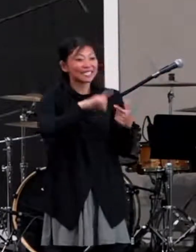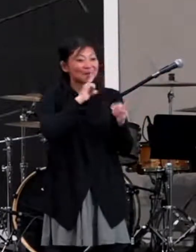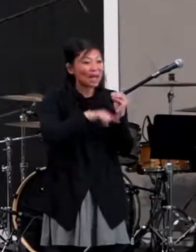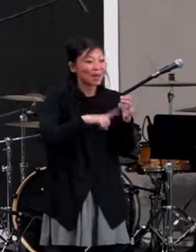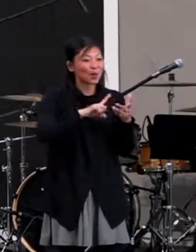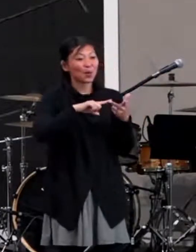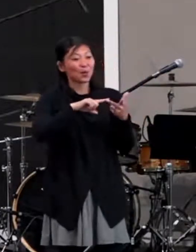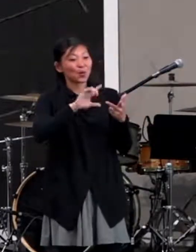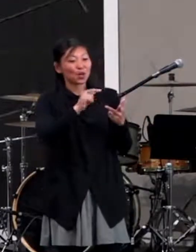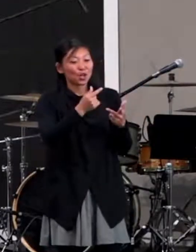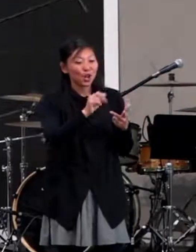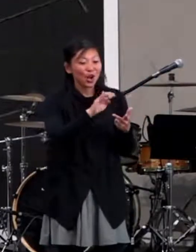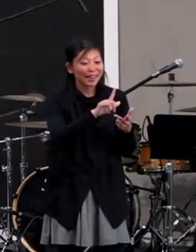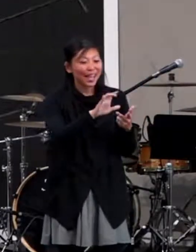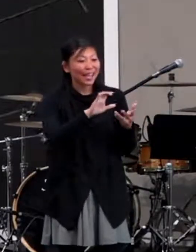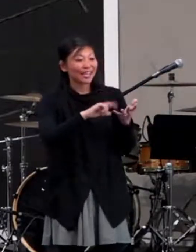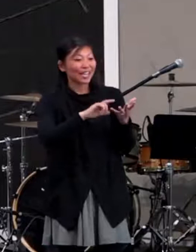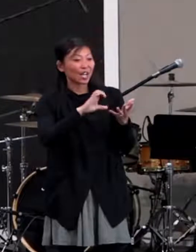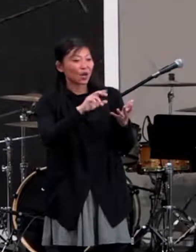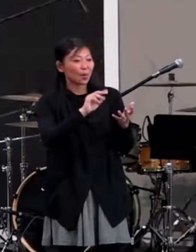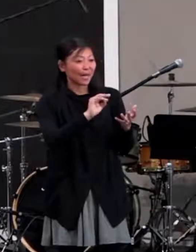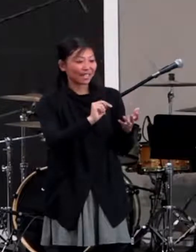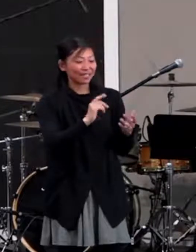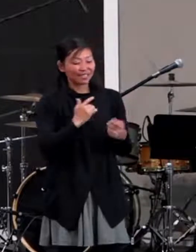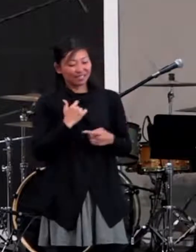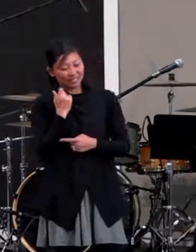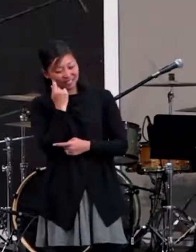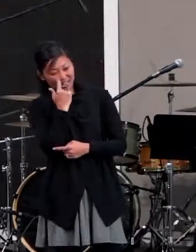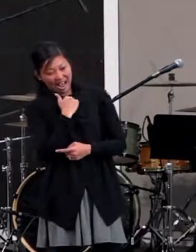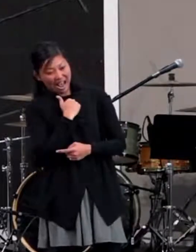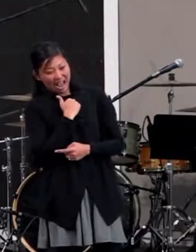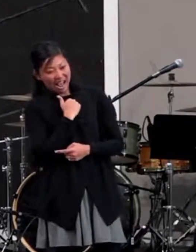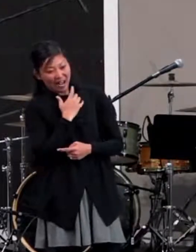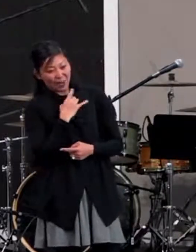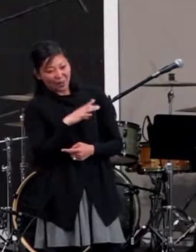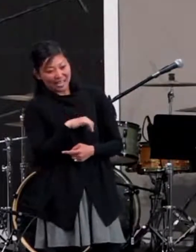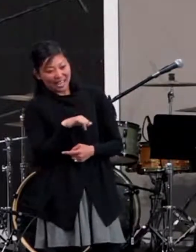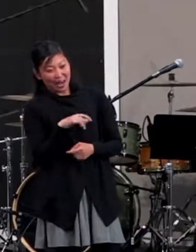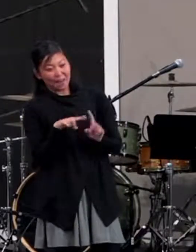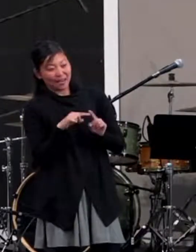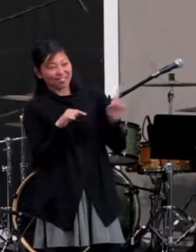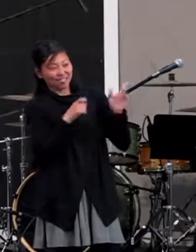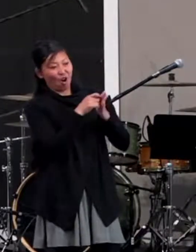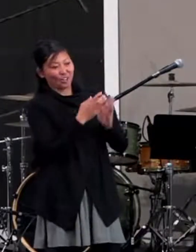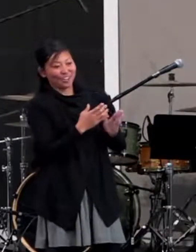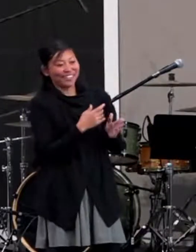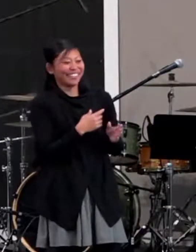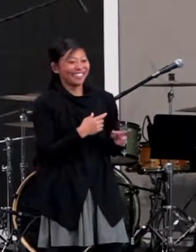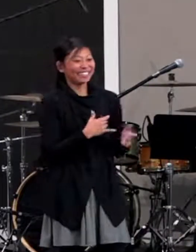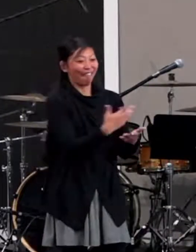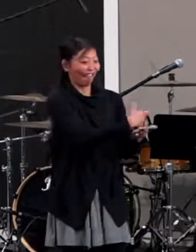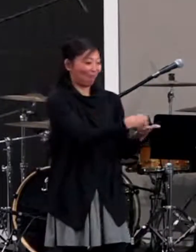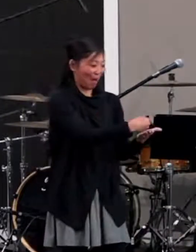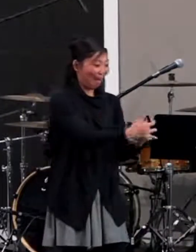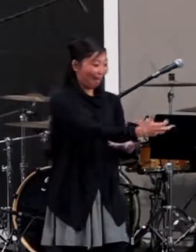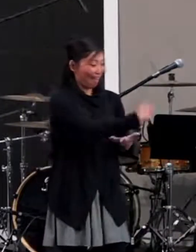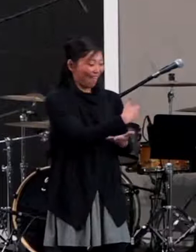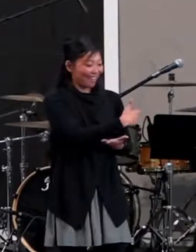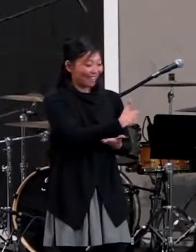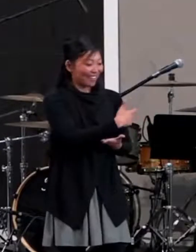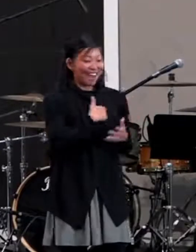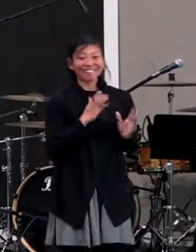and cumin and lemon." You can tell I didn't write this story because I'm not sure I like all those things. I left the grocery store tired but